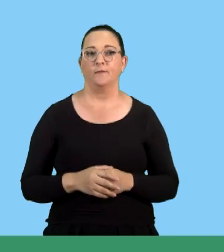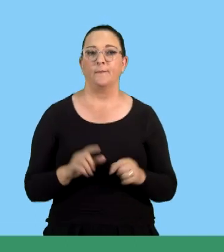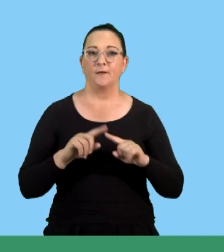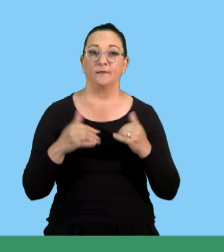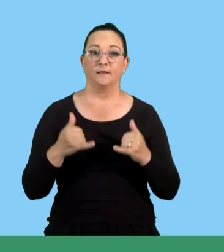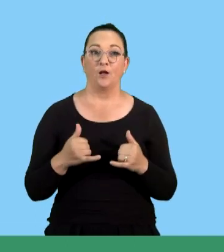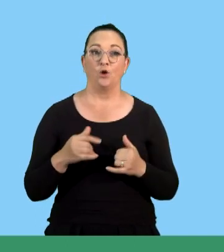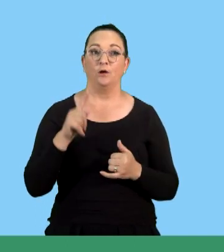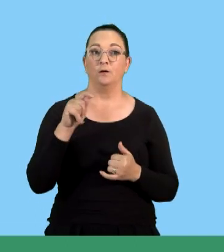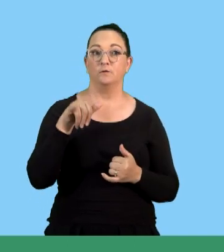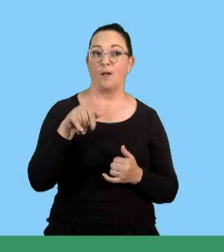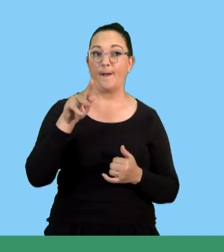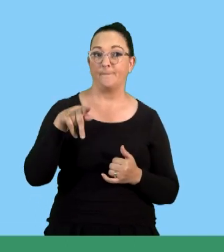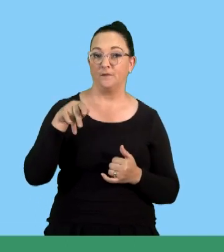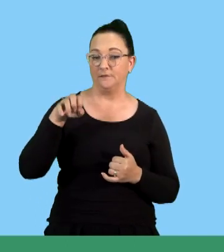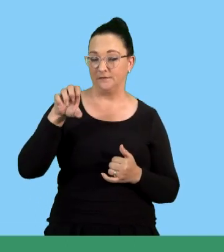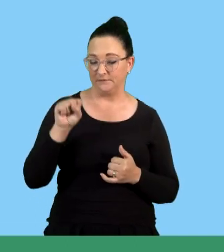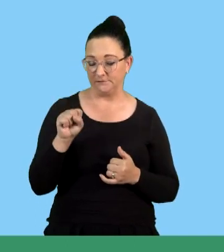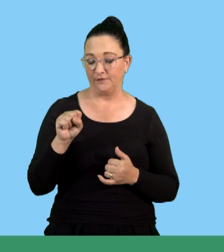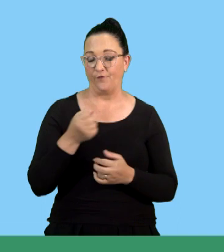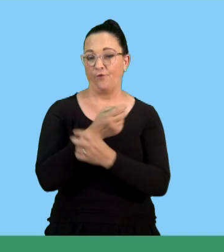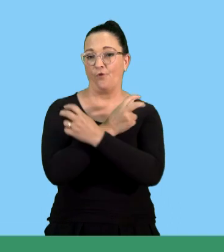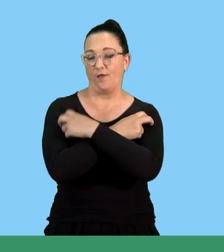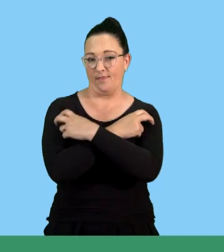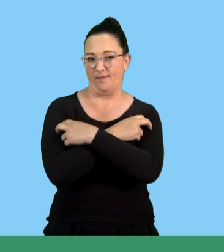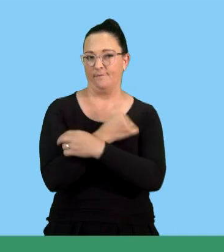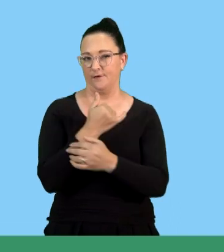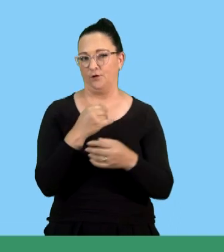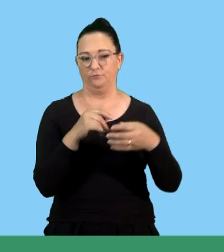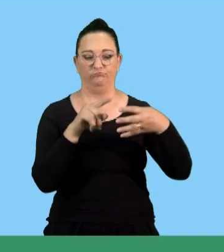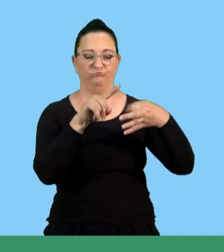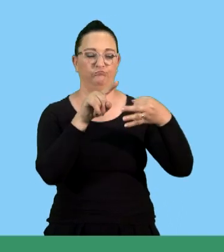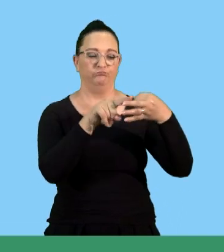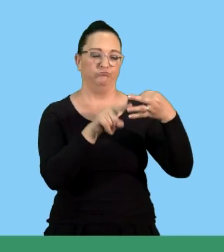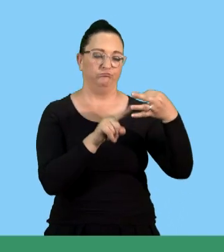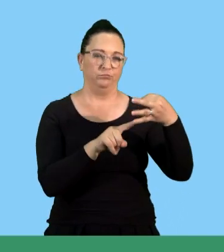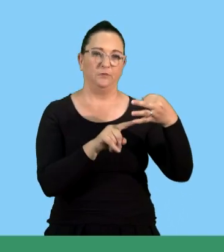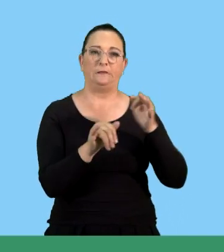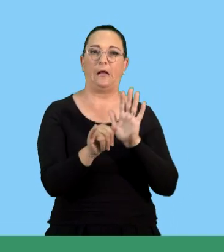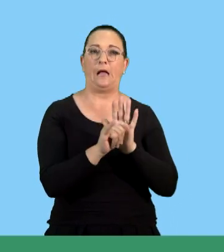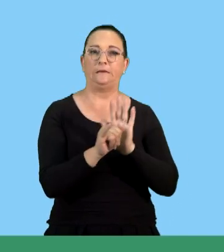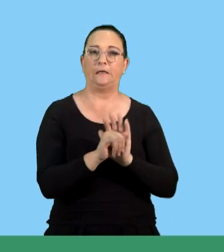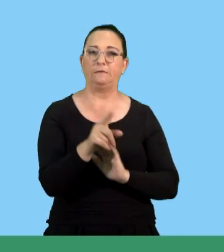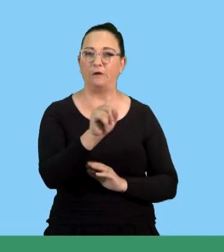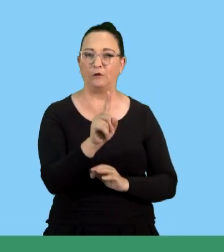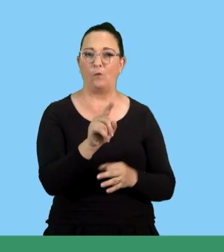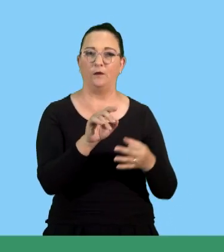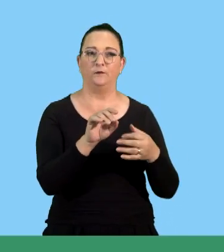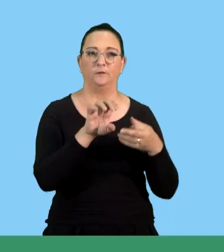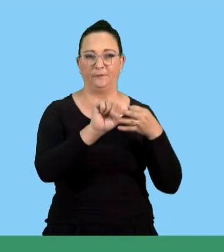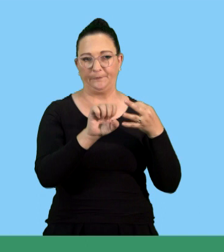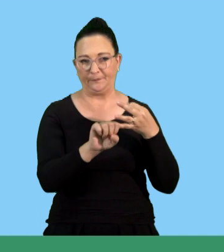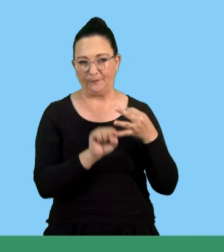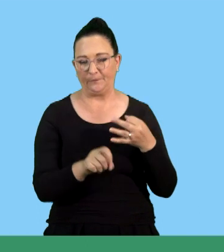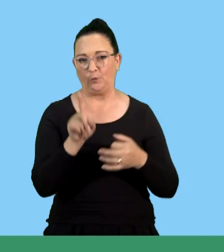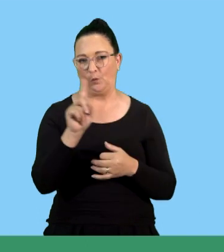the types of leaves now, you now need to identify from these scenarios rather to say which type of leave is applicable here or what is it